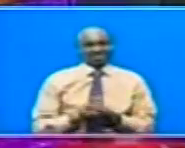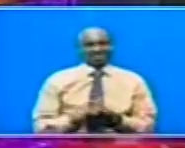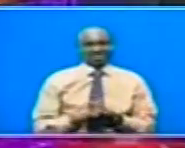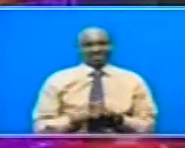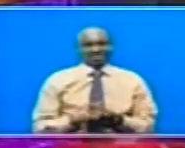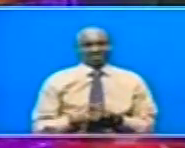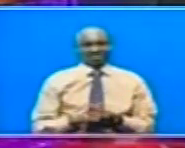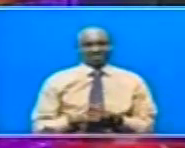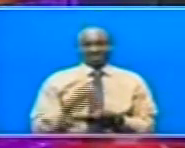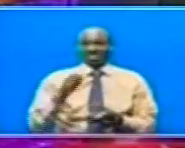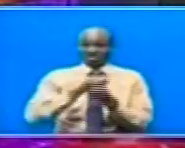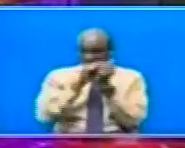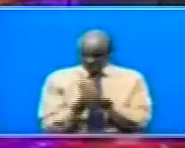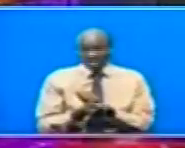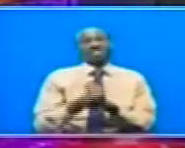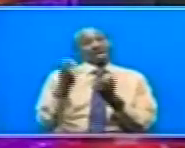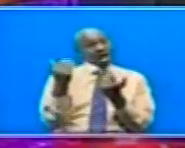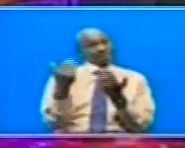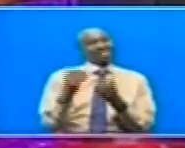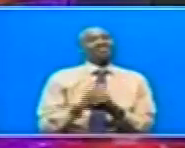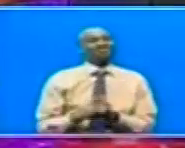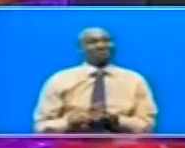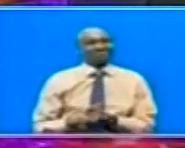what somebody said, man. He said, change is coming.